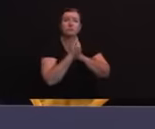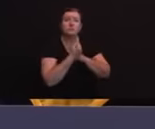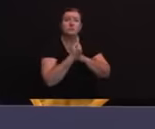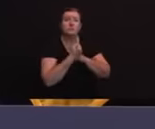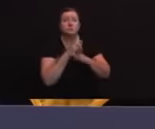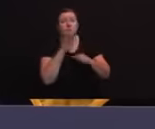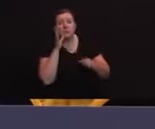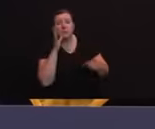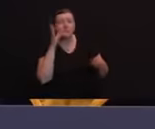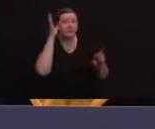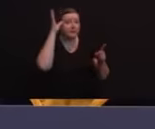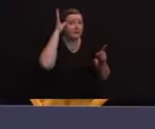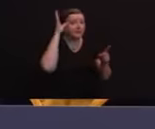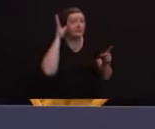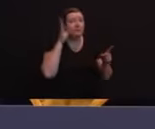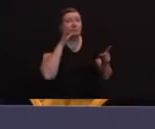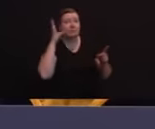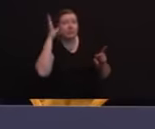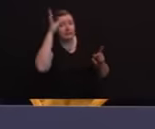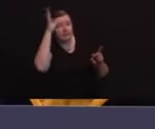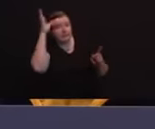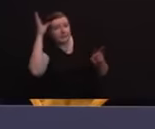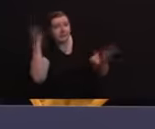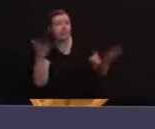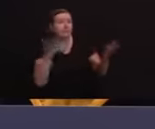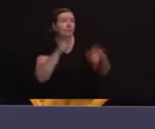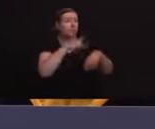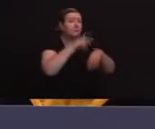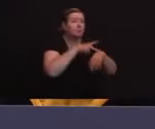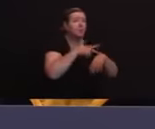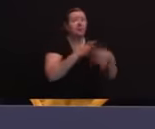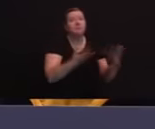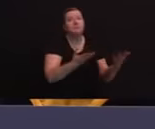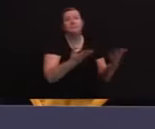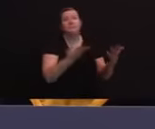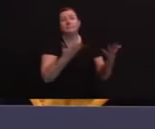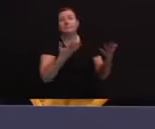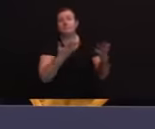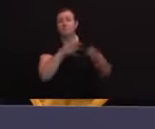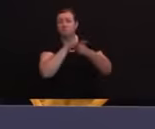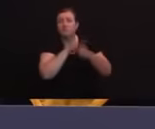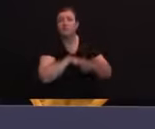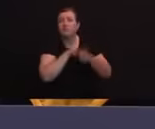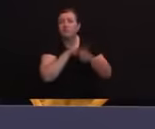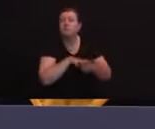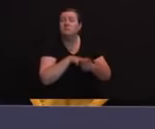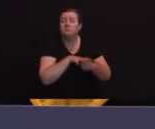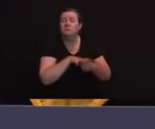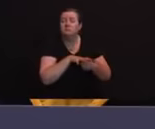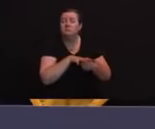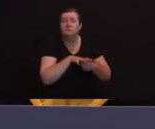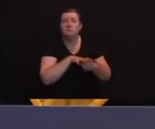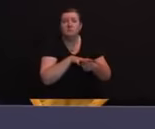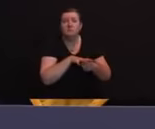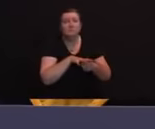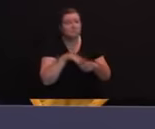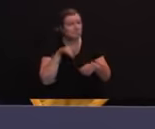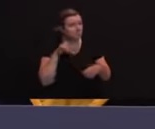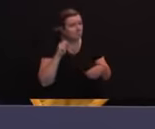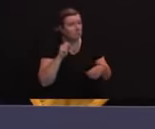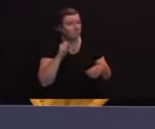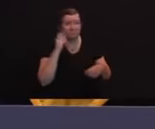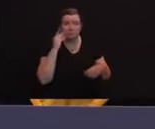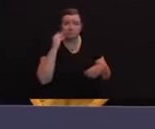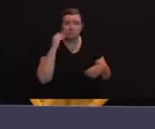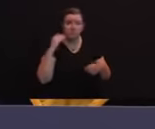the folks, principals, the folks who got these schools ready to go. This is really stressful. And just because the experience so far, knocking